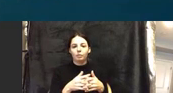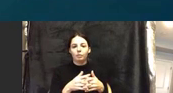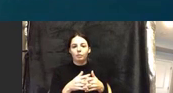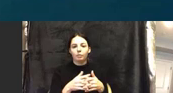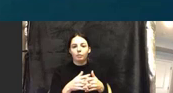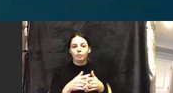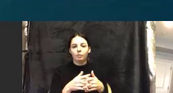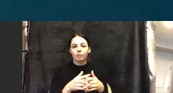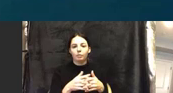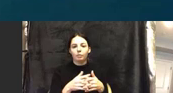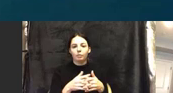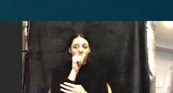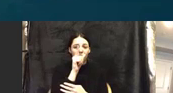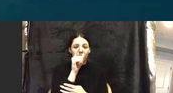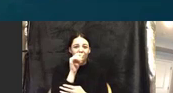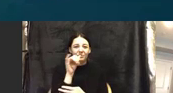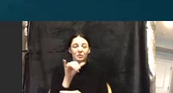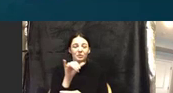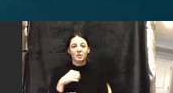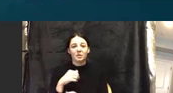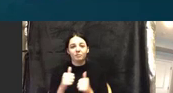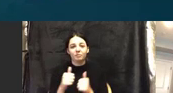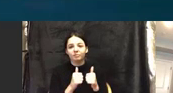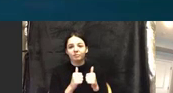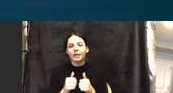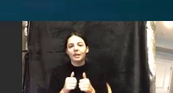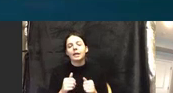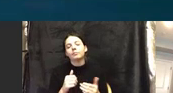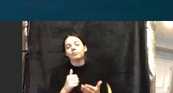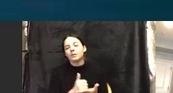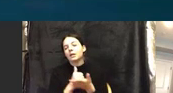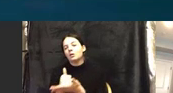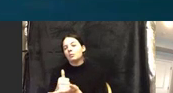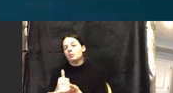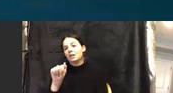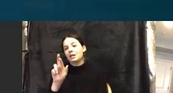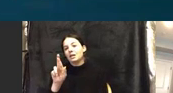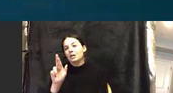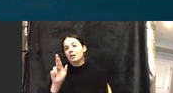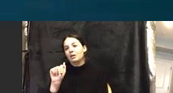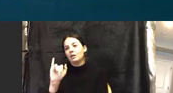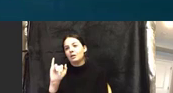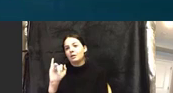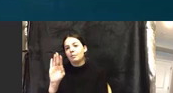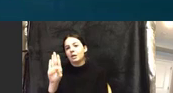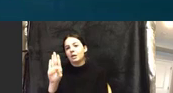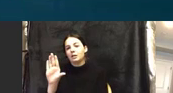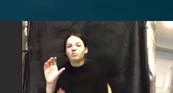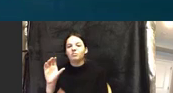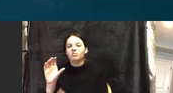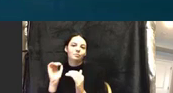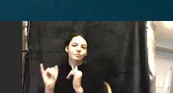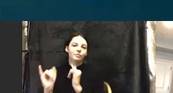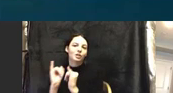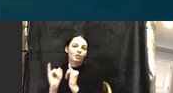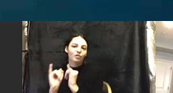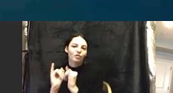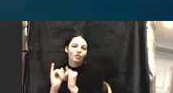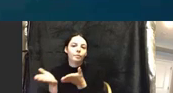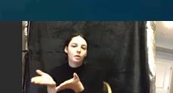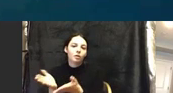me with the Arabic and interviewing the refugees there. You know, this was